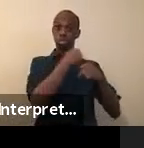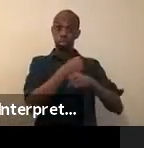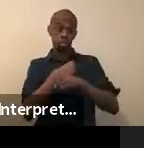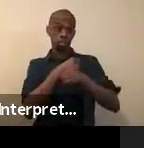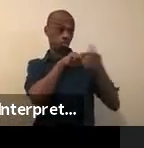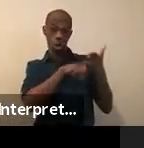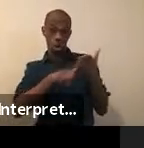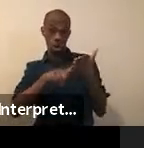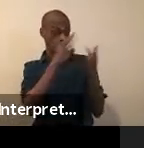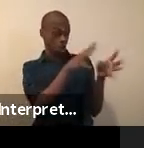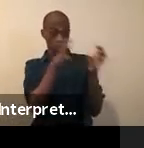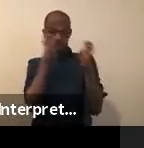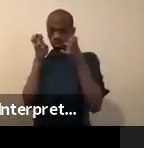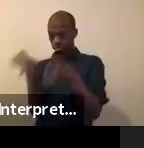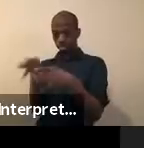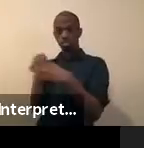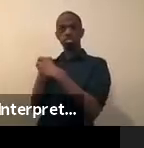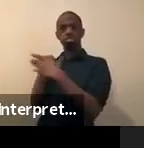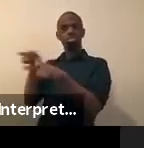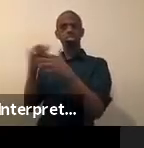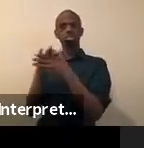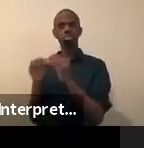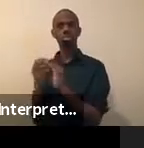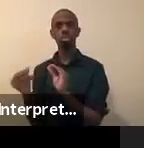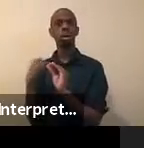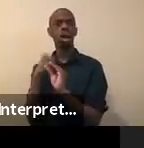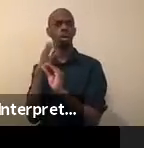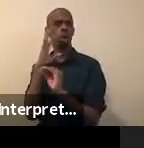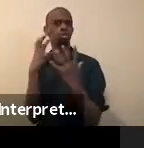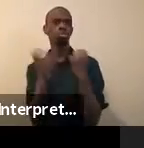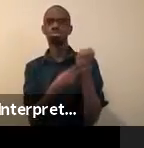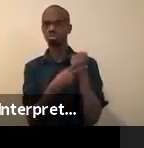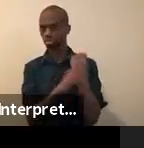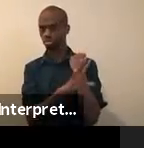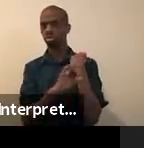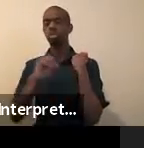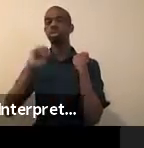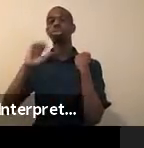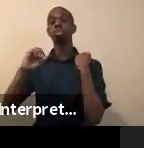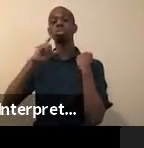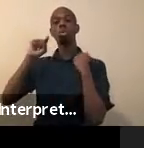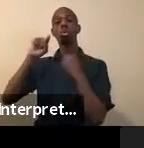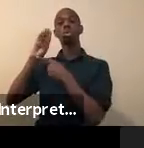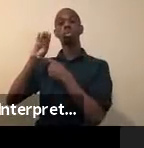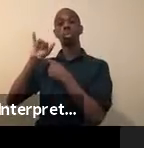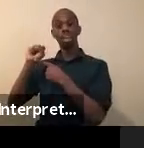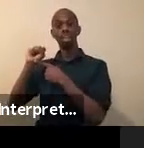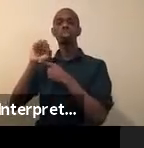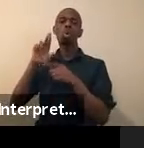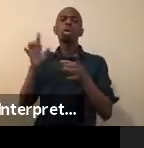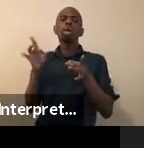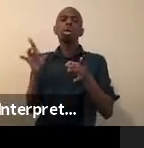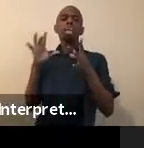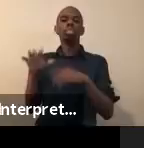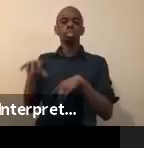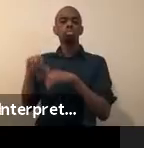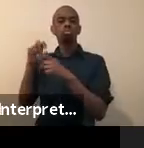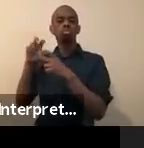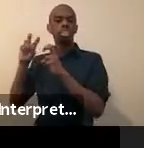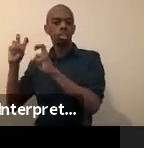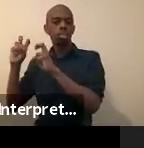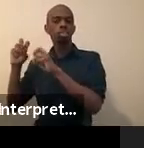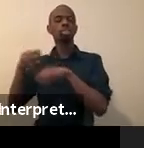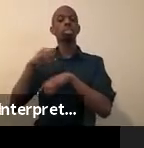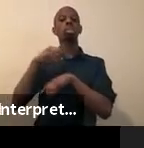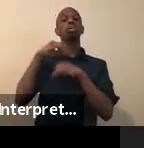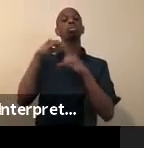But this is from the Department of Justice. They distinguish between a hate crime or a bias or hate incident, right? Acts of prejudice that are not crimes and do not